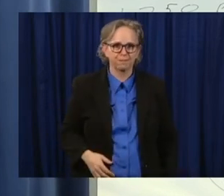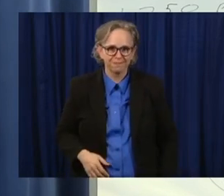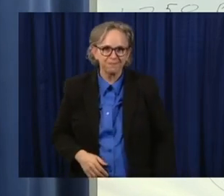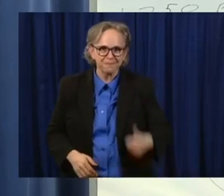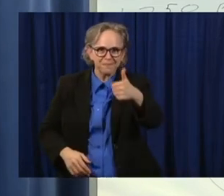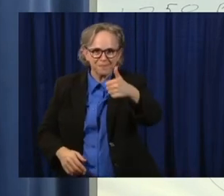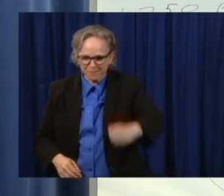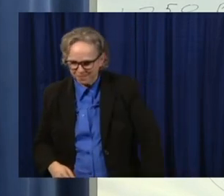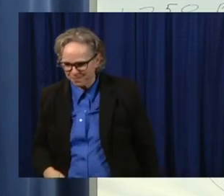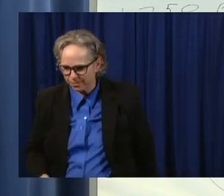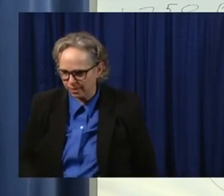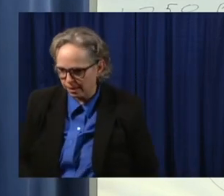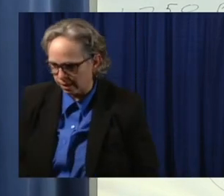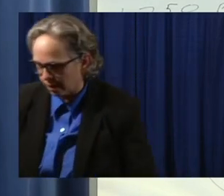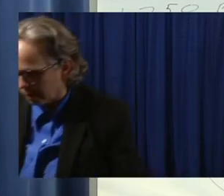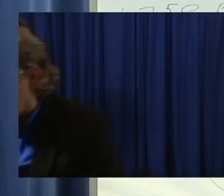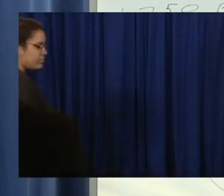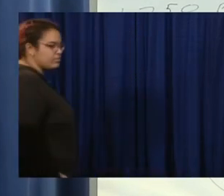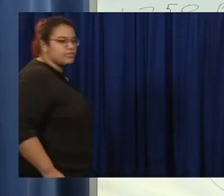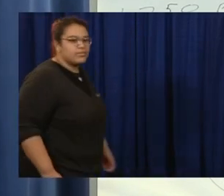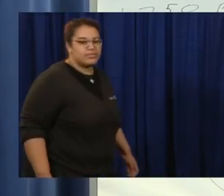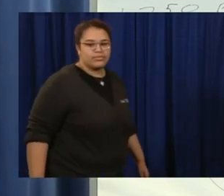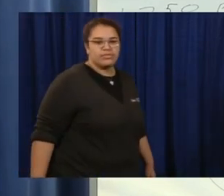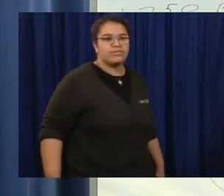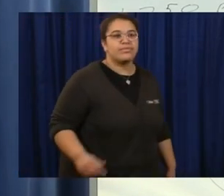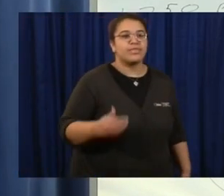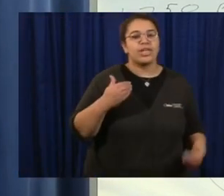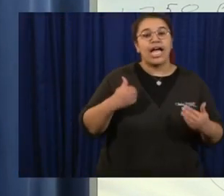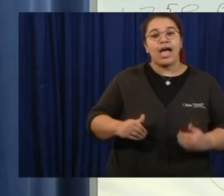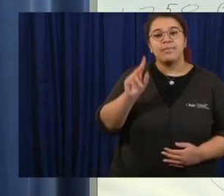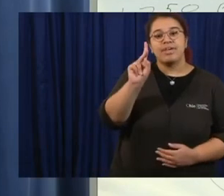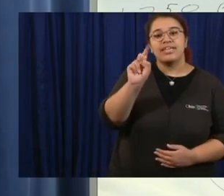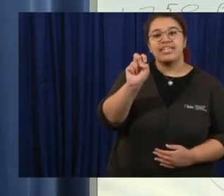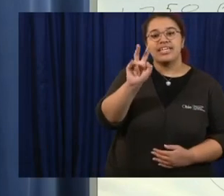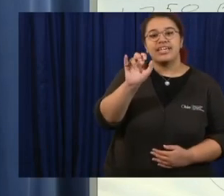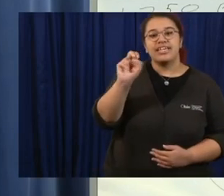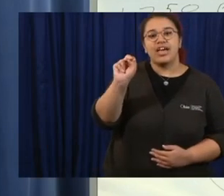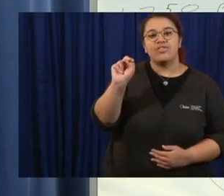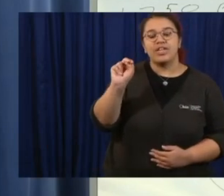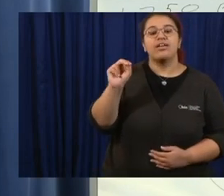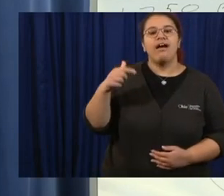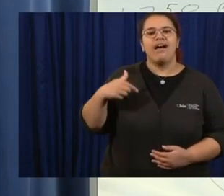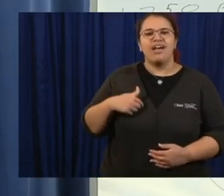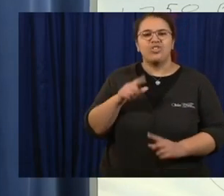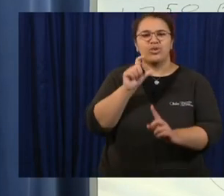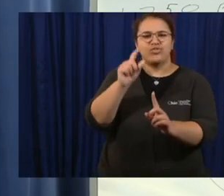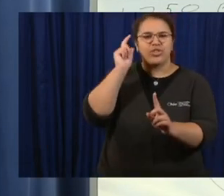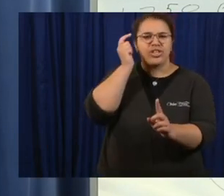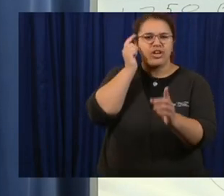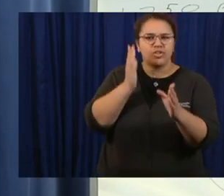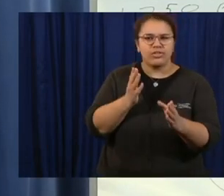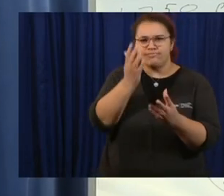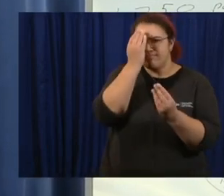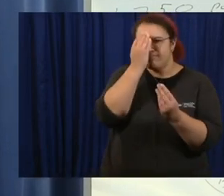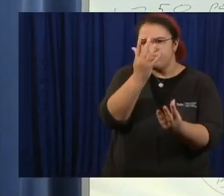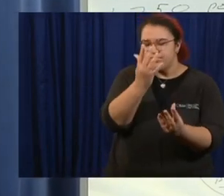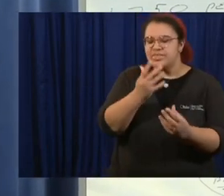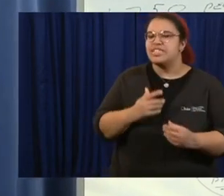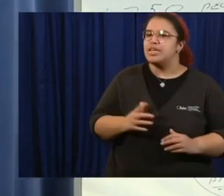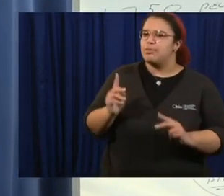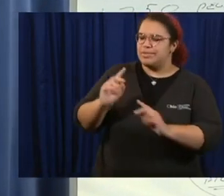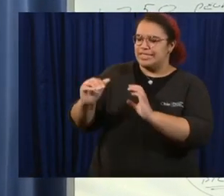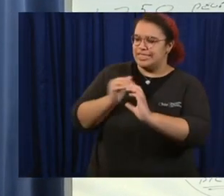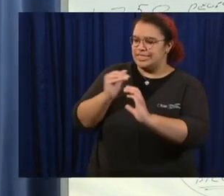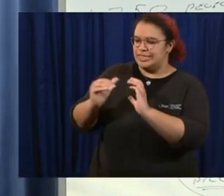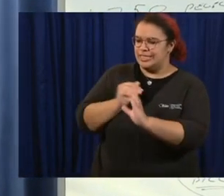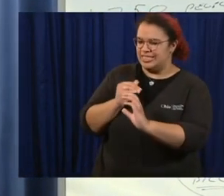Kevin Landers, WBNS 10 TV. My question is for the governor. Governor, we're getting emails from people who feel that by opening up businesses